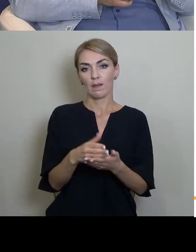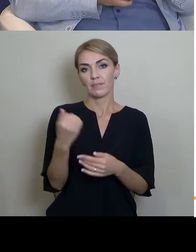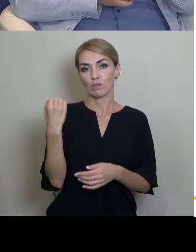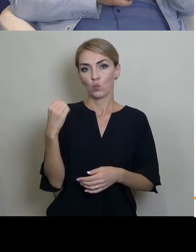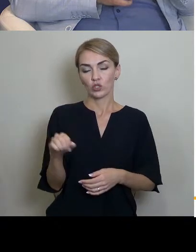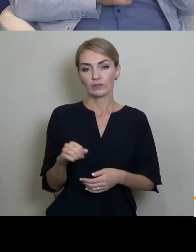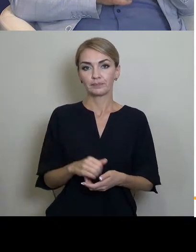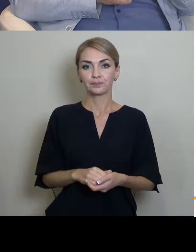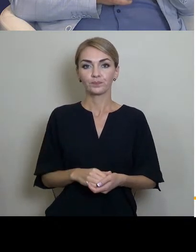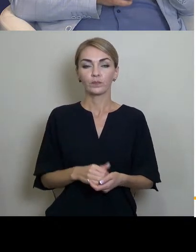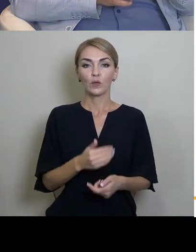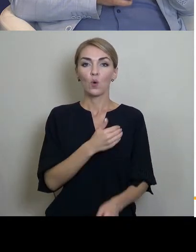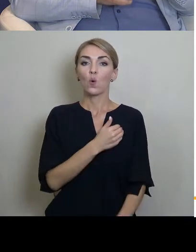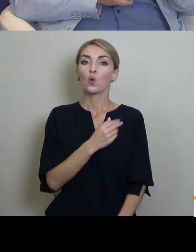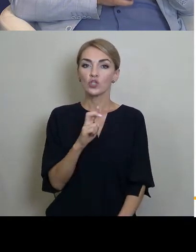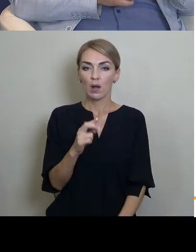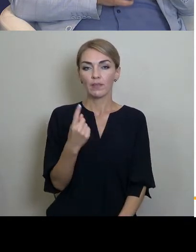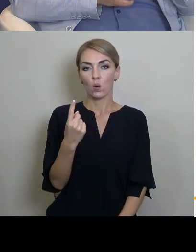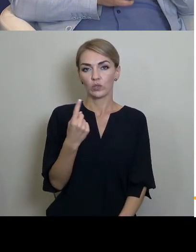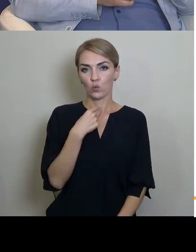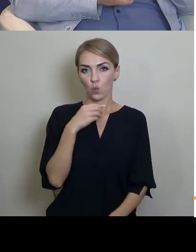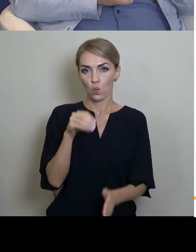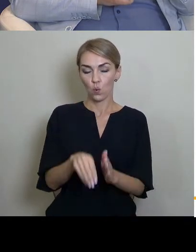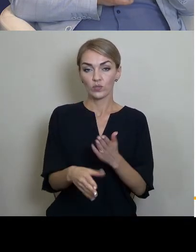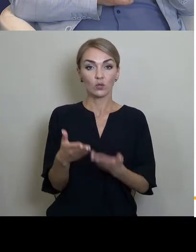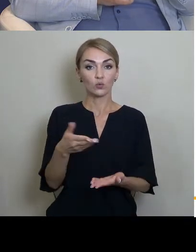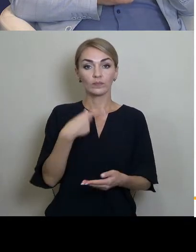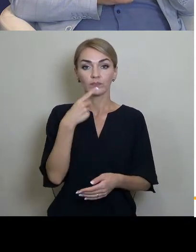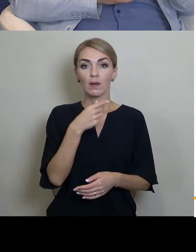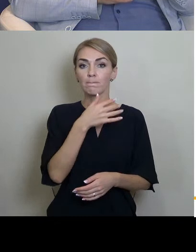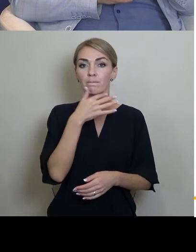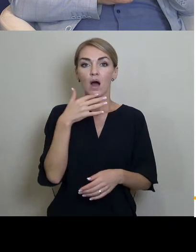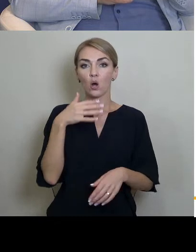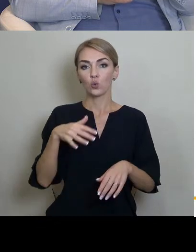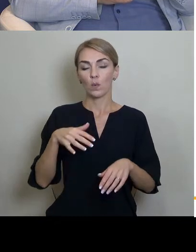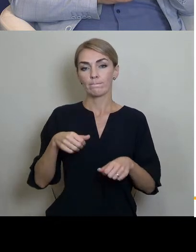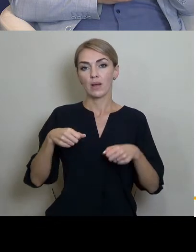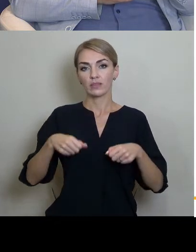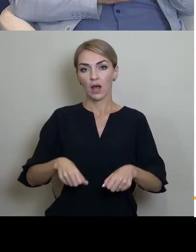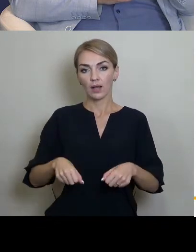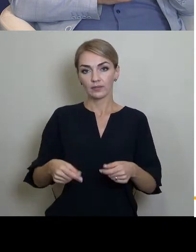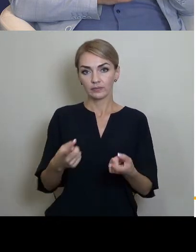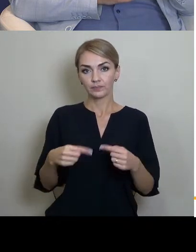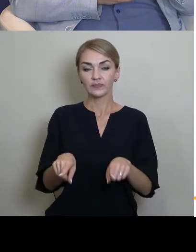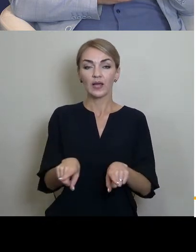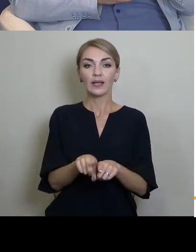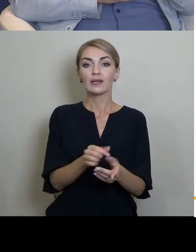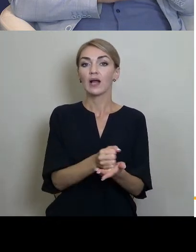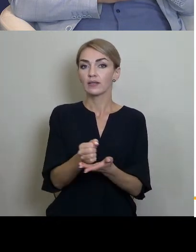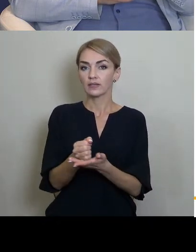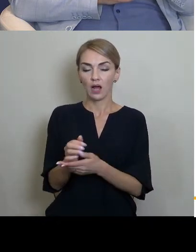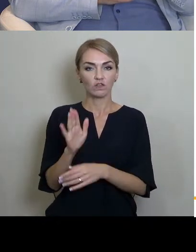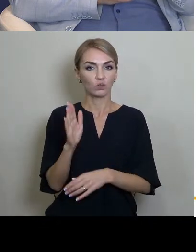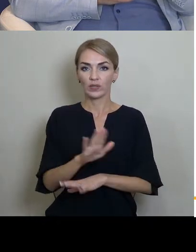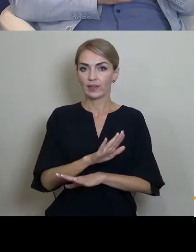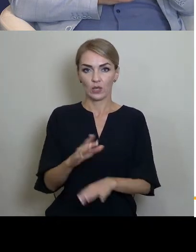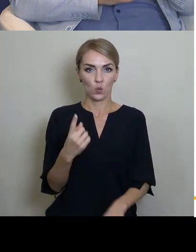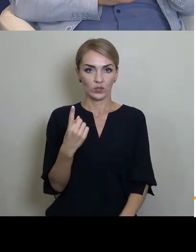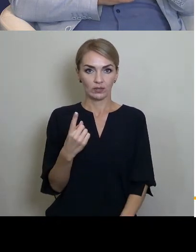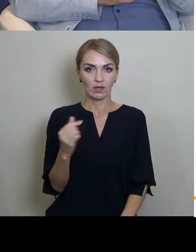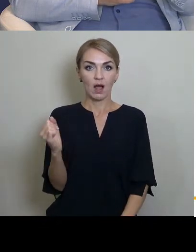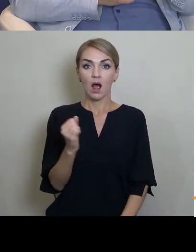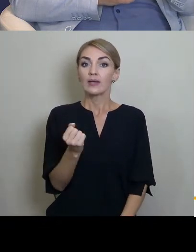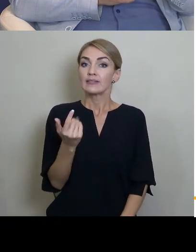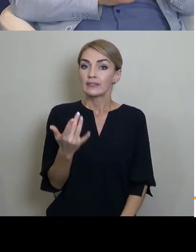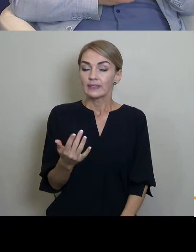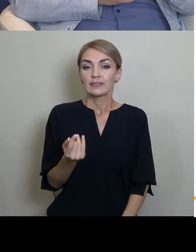got more votes with respect to others is the winner, at least one vote more. If you talk multi-mandate constituencies, there